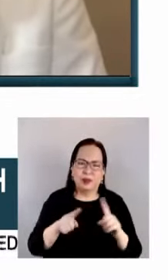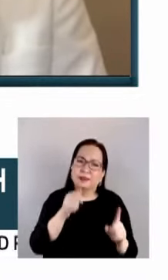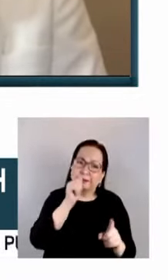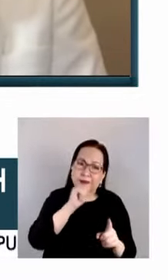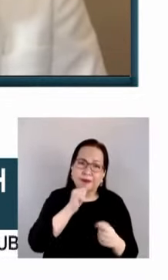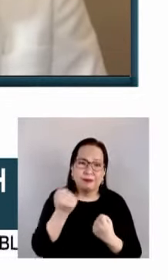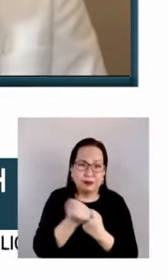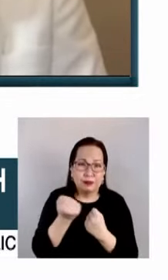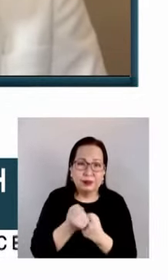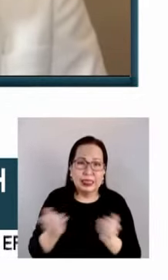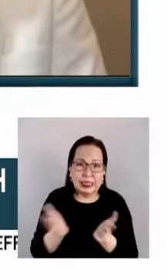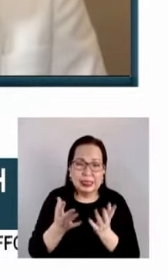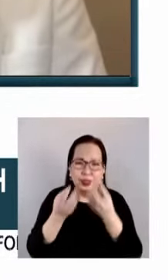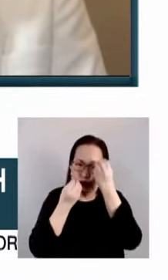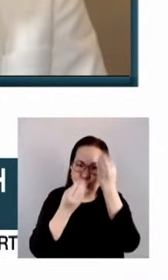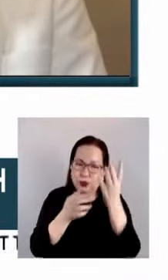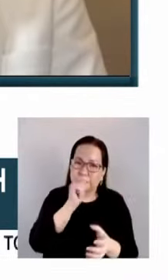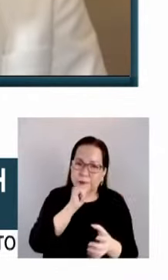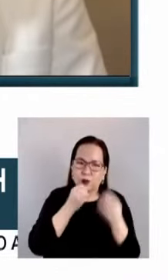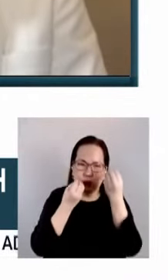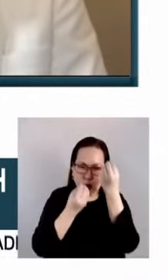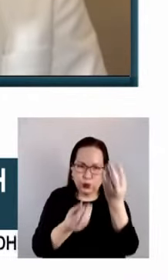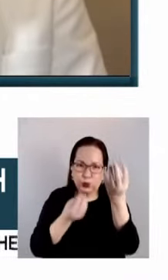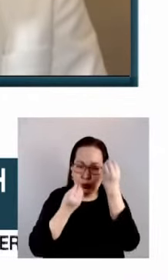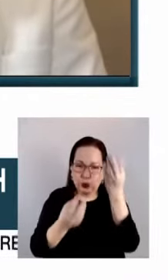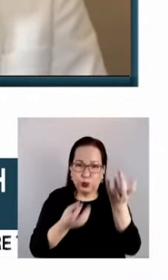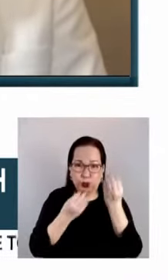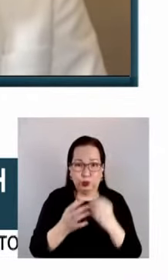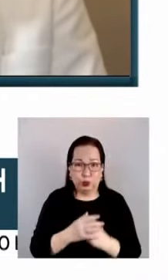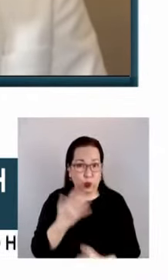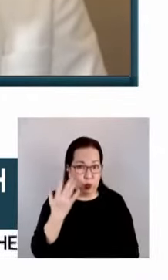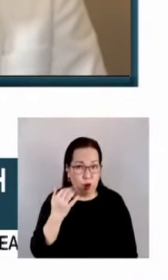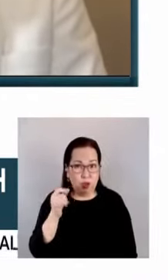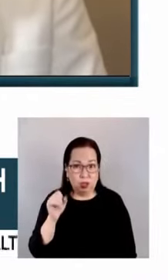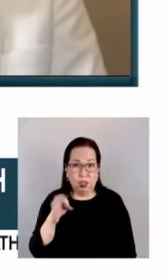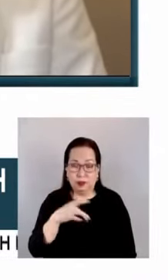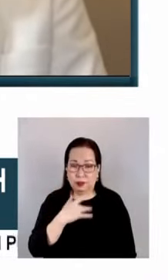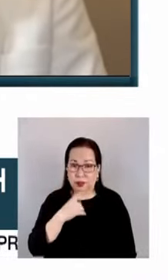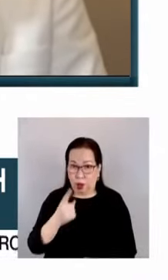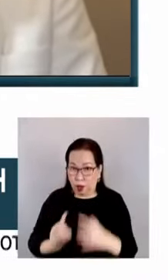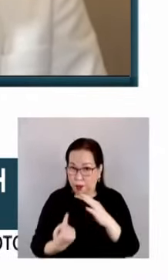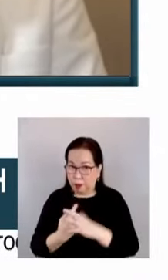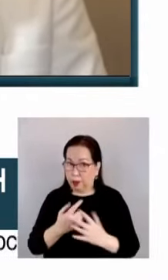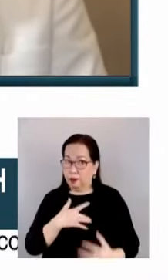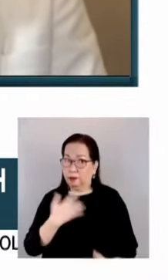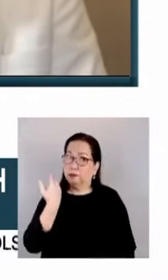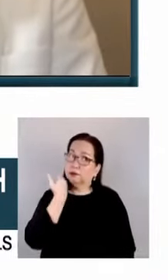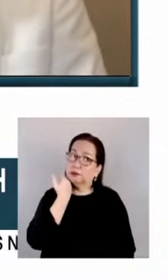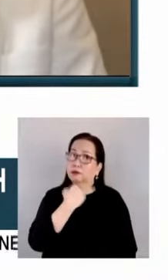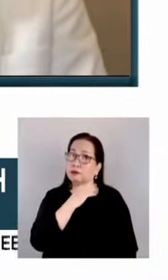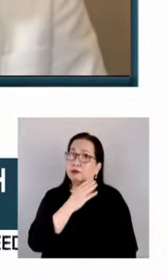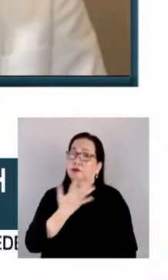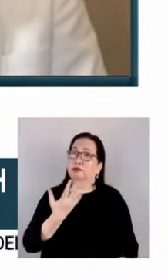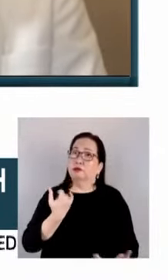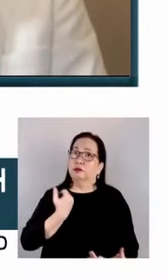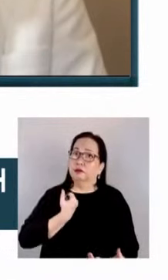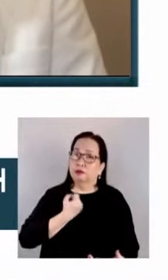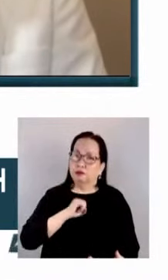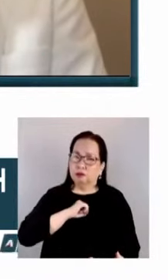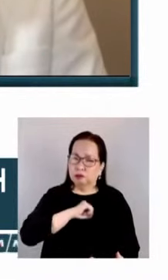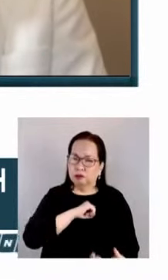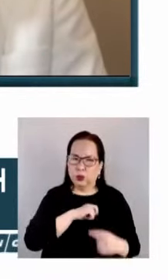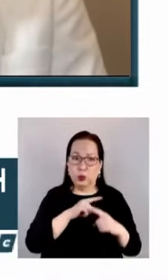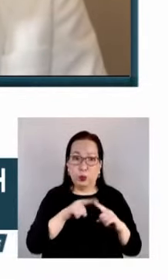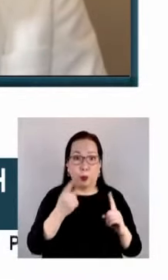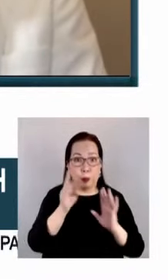just have to give them the information. Foremost of which is, if you have symptoms and if you are in the vulnerable population, you have to have the test,